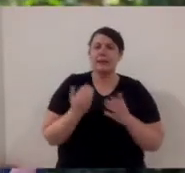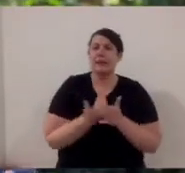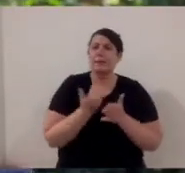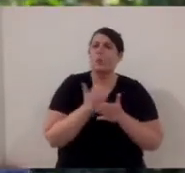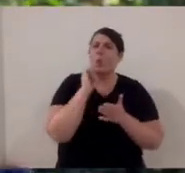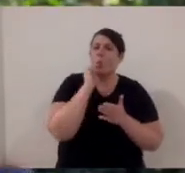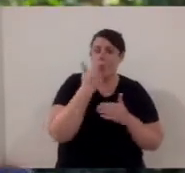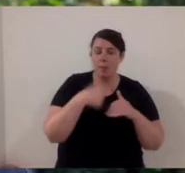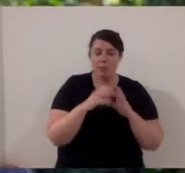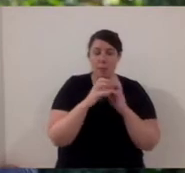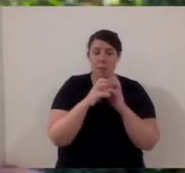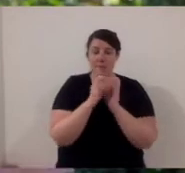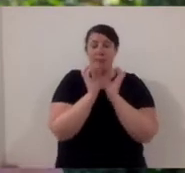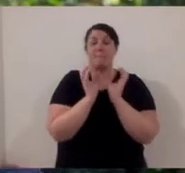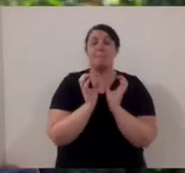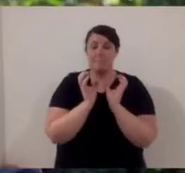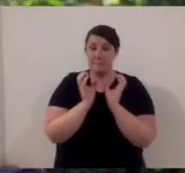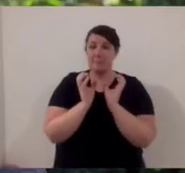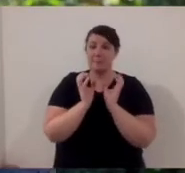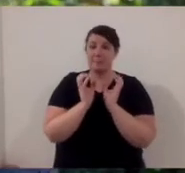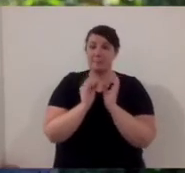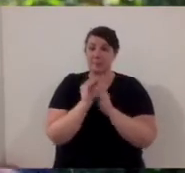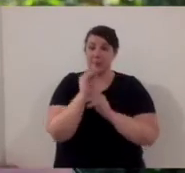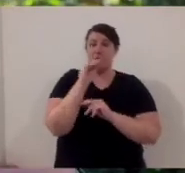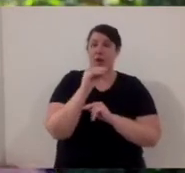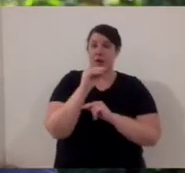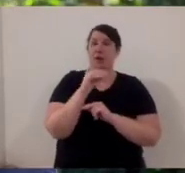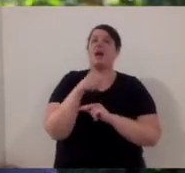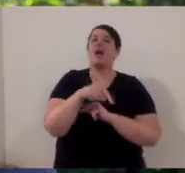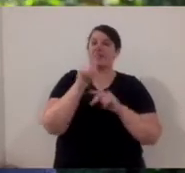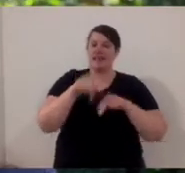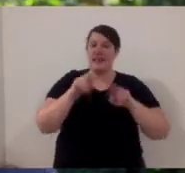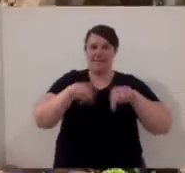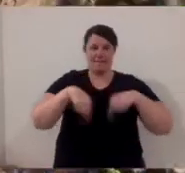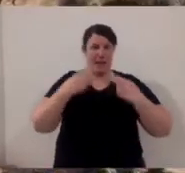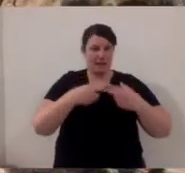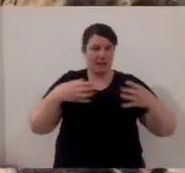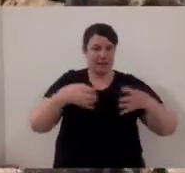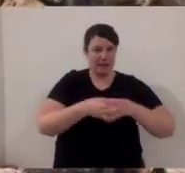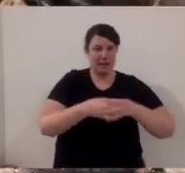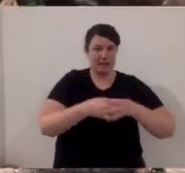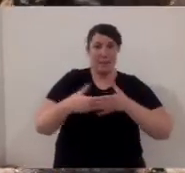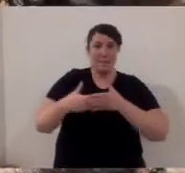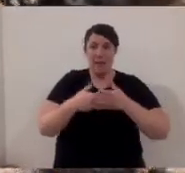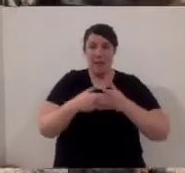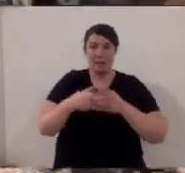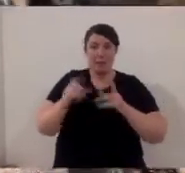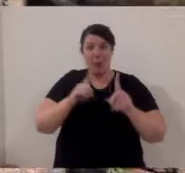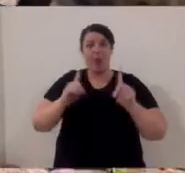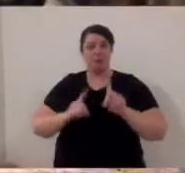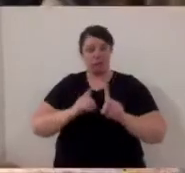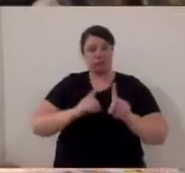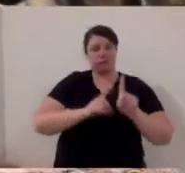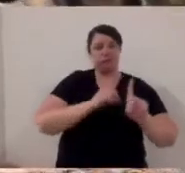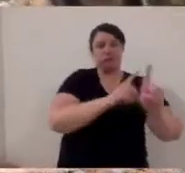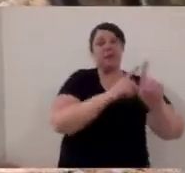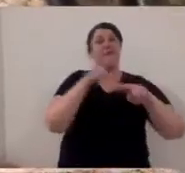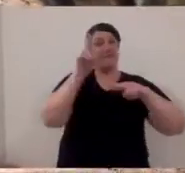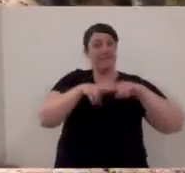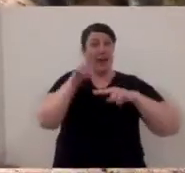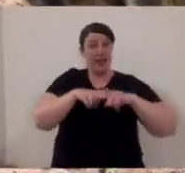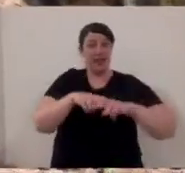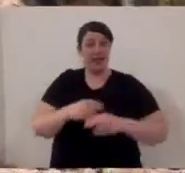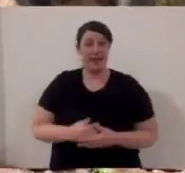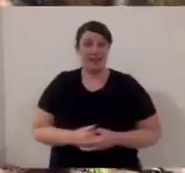he incubates them until they hatch. And when they hatch, that's when you can see a family group. And the chicks are all following their father. Now, the chicks